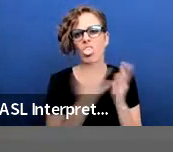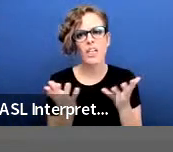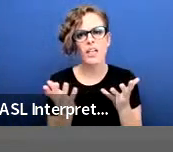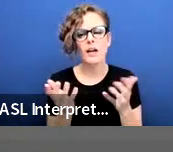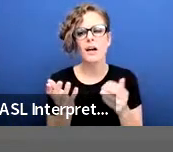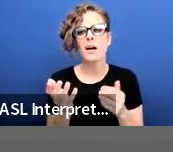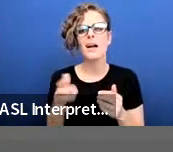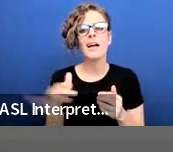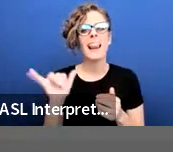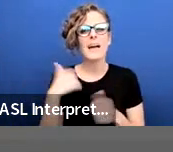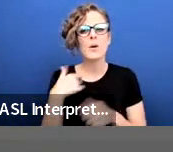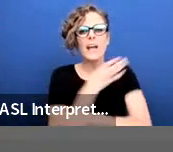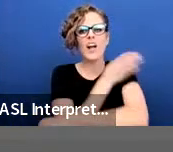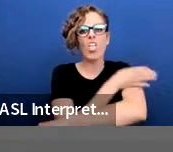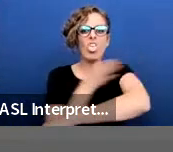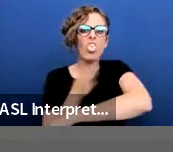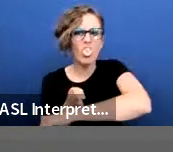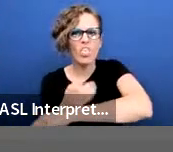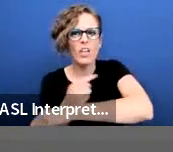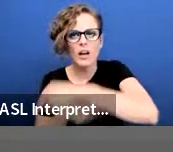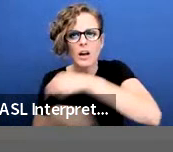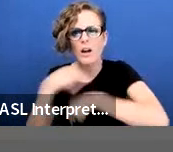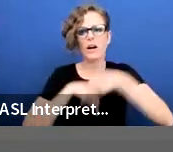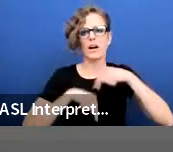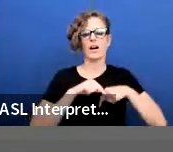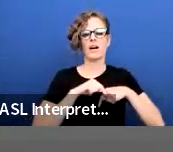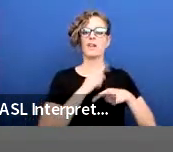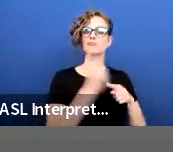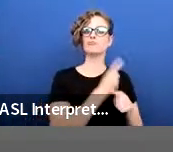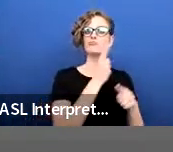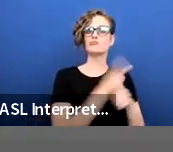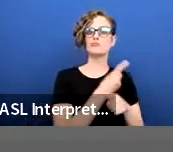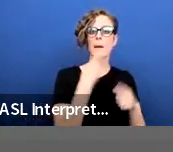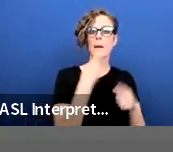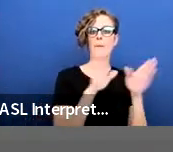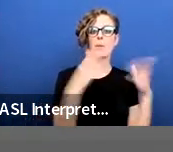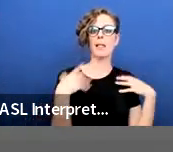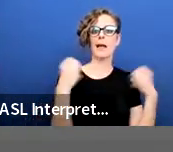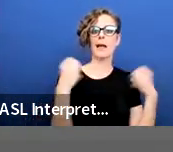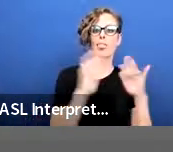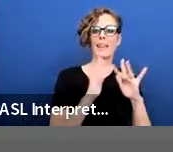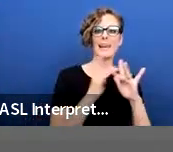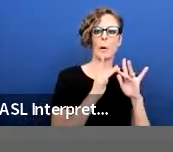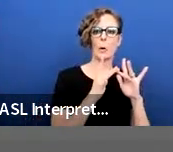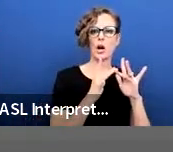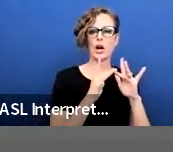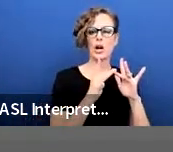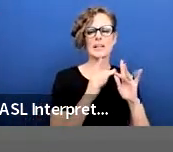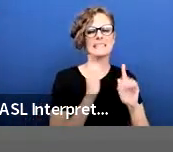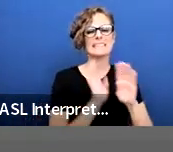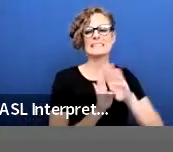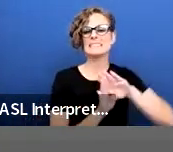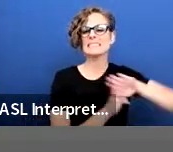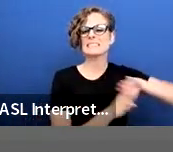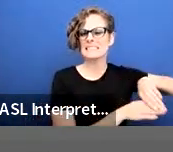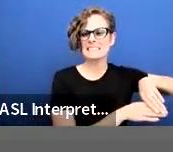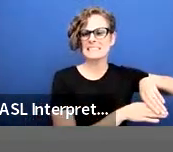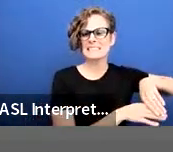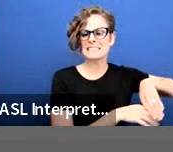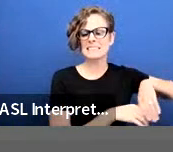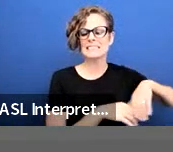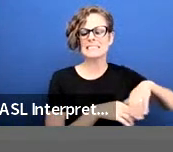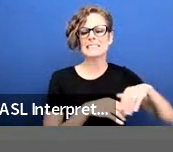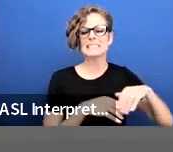like we fell back to our traditional public health network, if you will. And I think that a barrier going forward